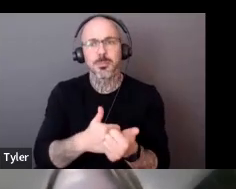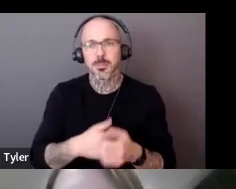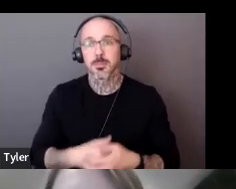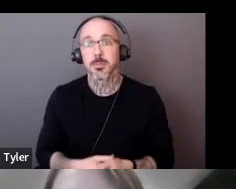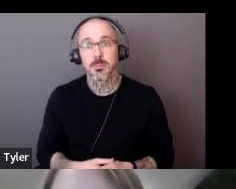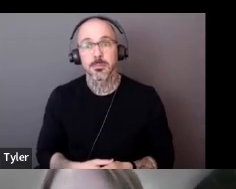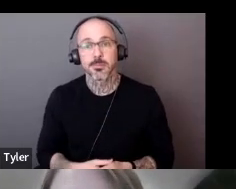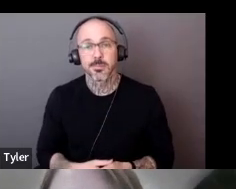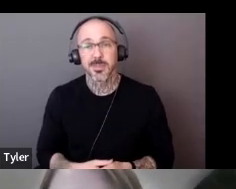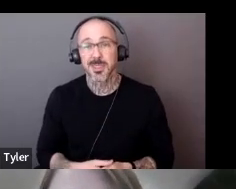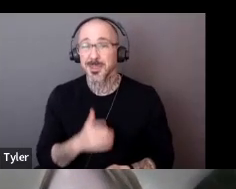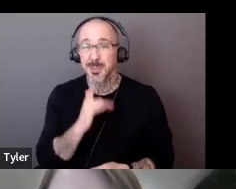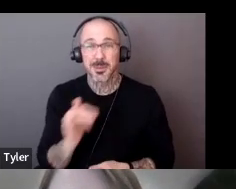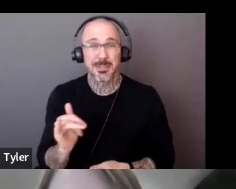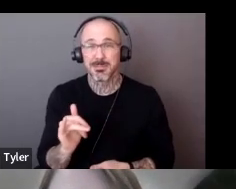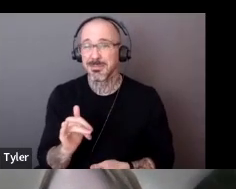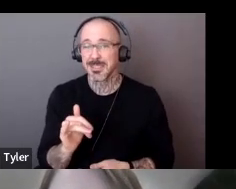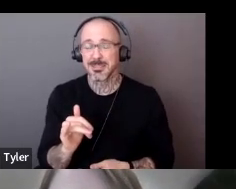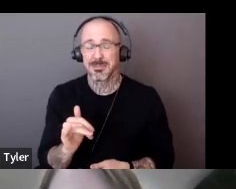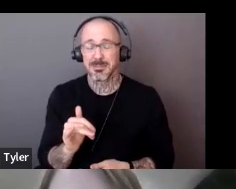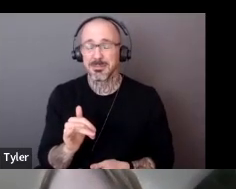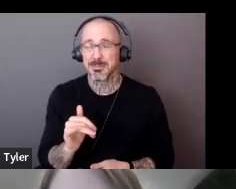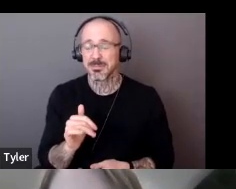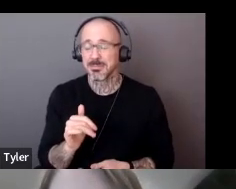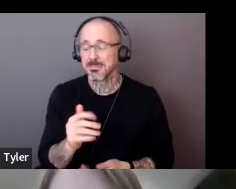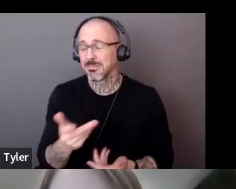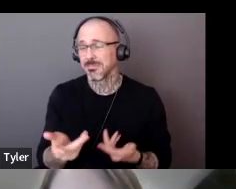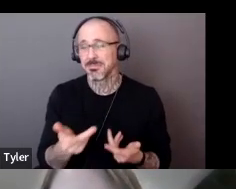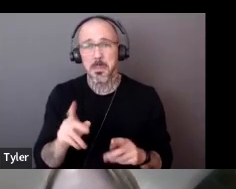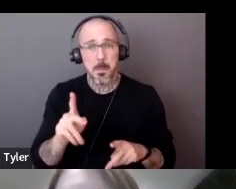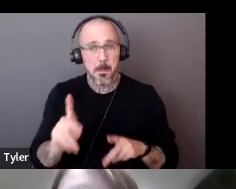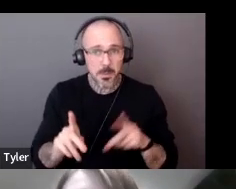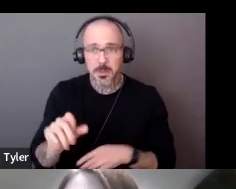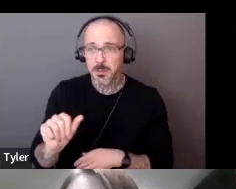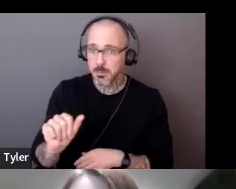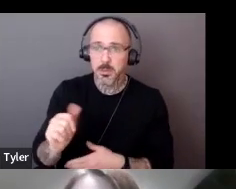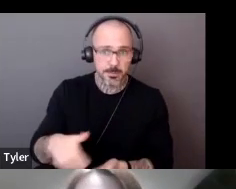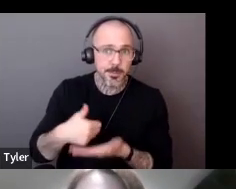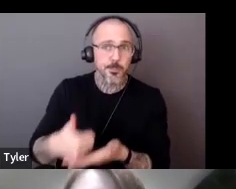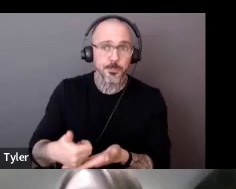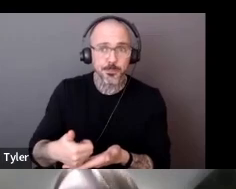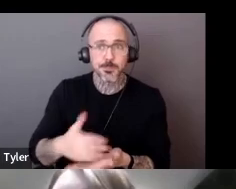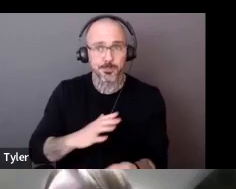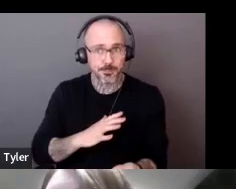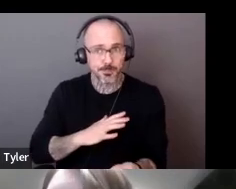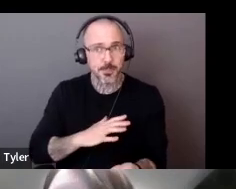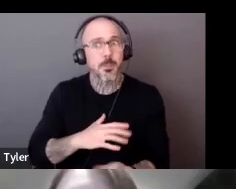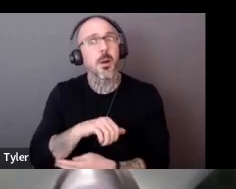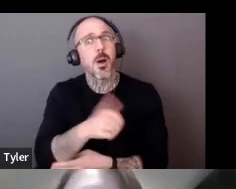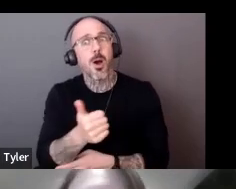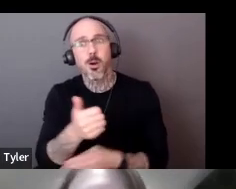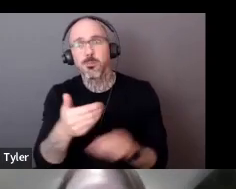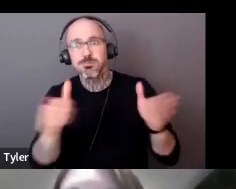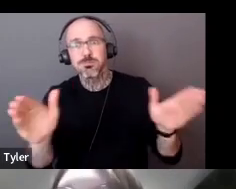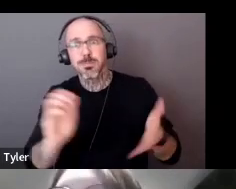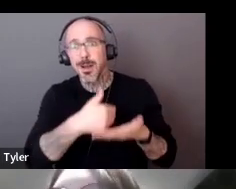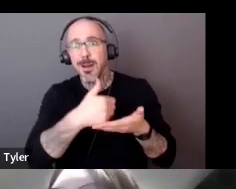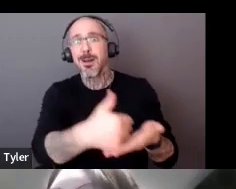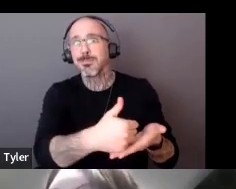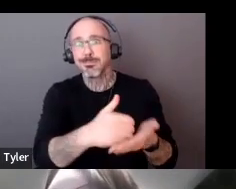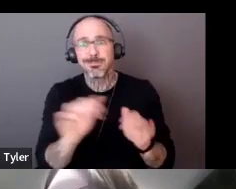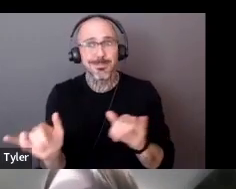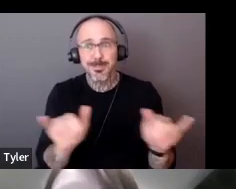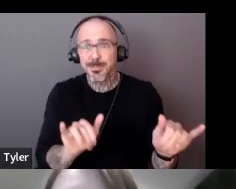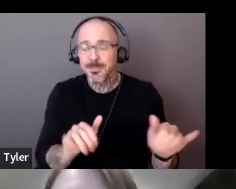It assists obviously people with disabilities if barriers are removed, but it